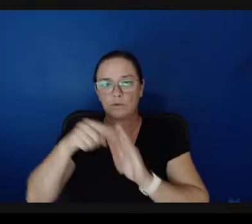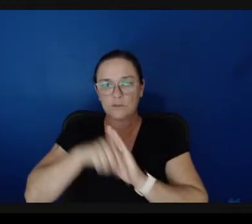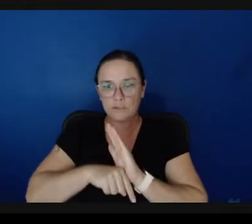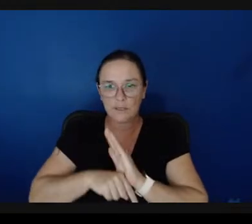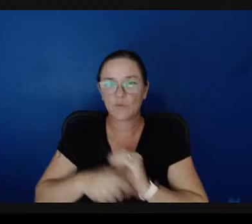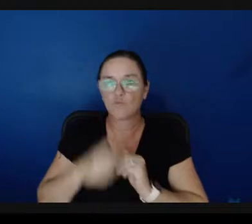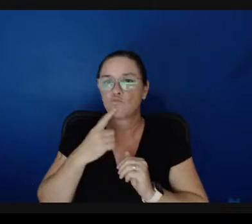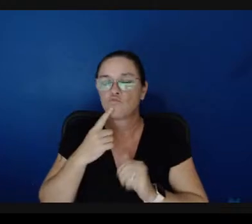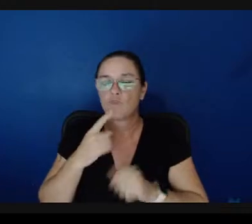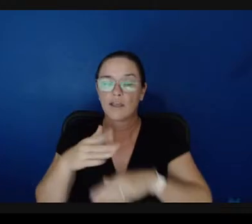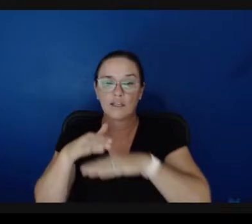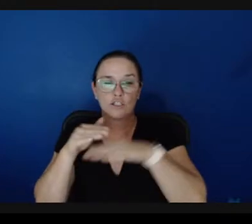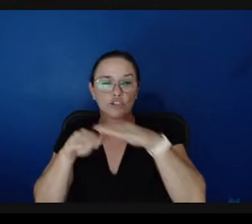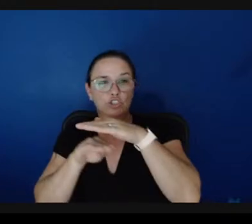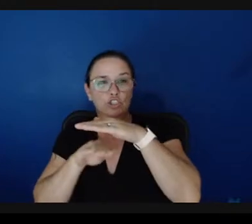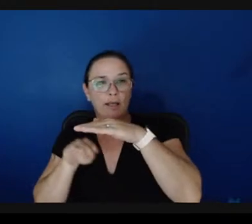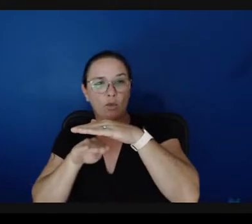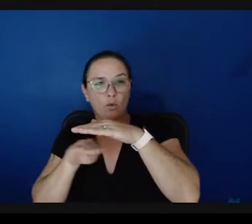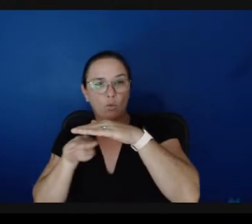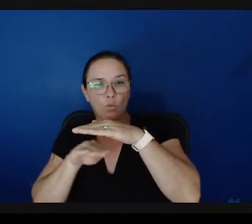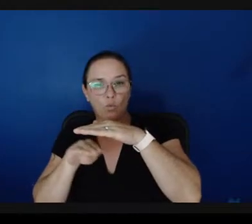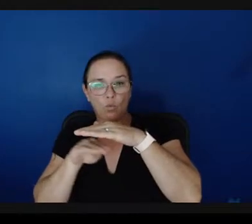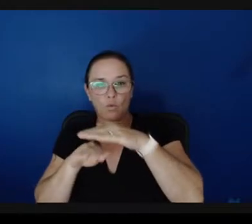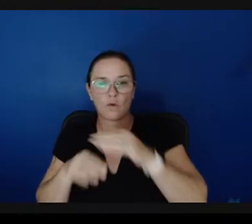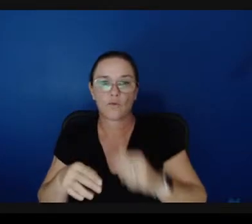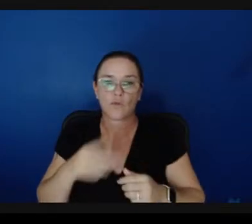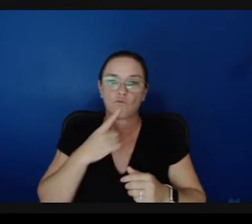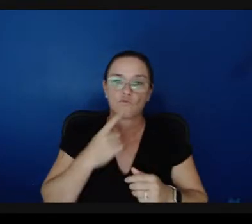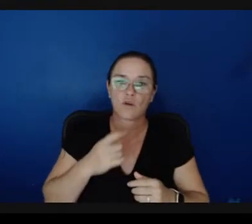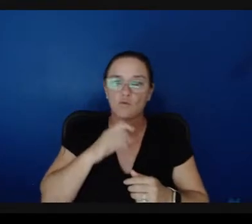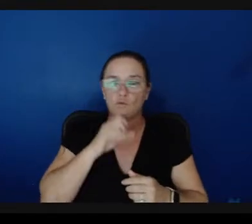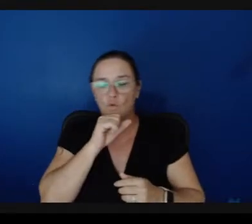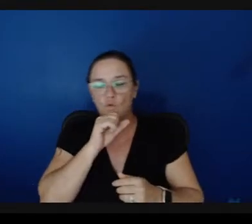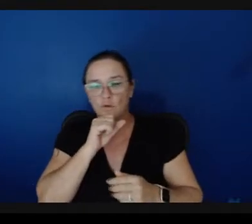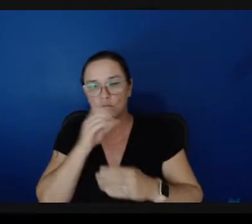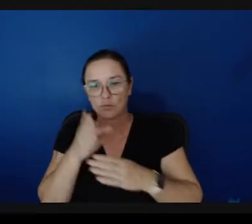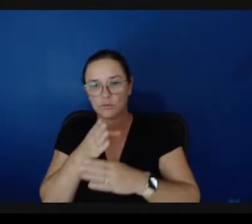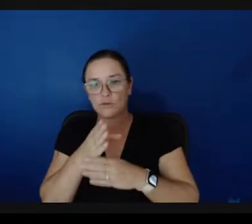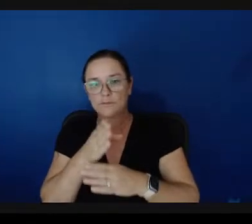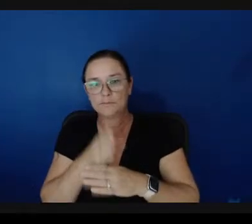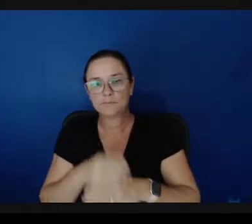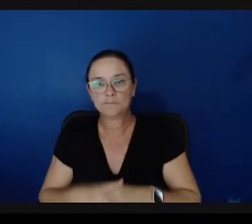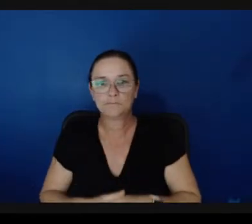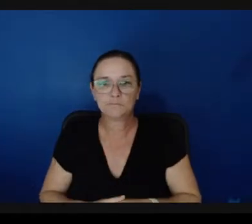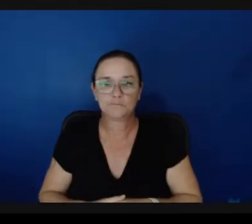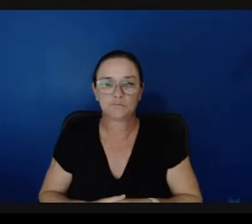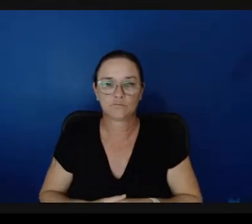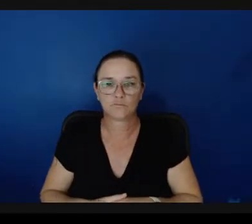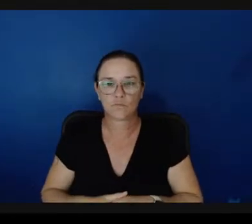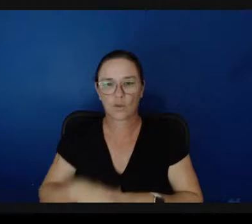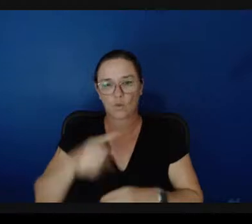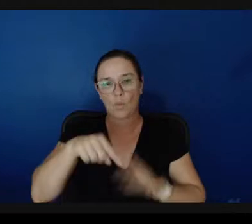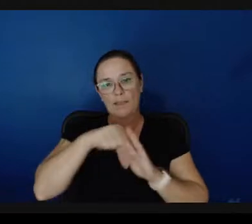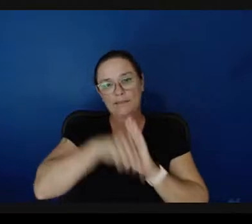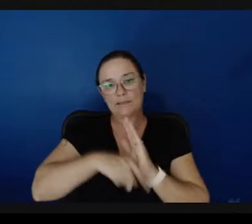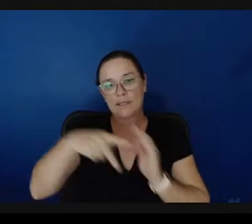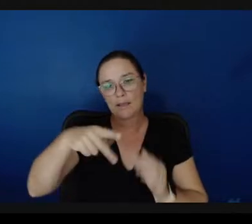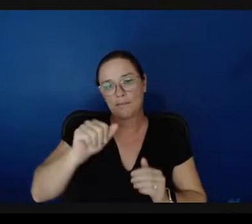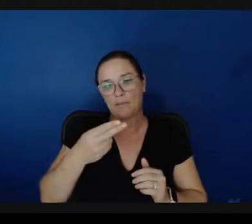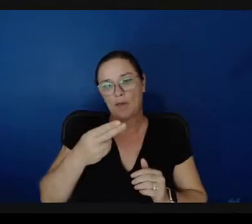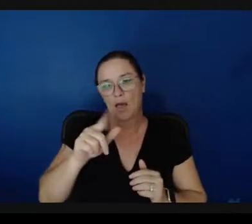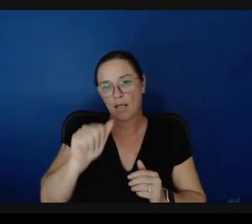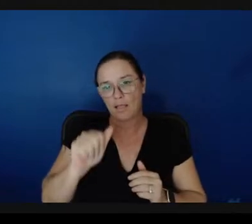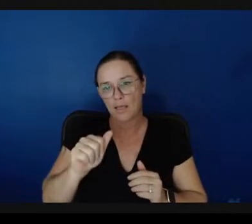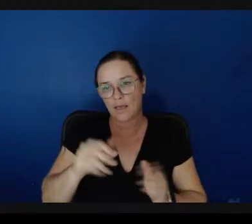shallowest, with the greens, yellows, and oranges in between there. So here's our deep Pahala earthquakes in blue, our